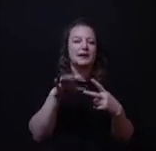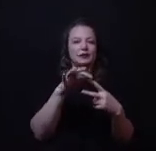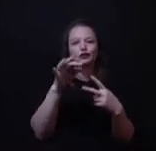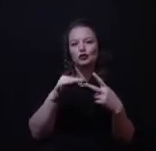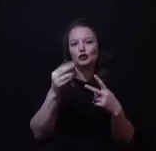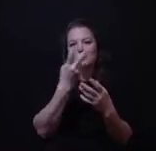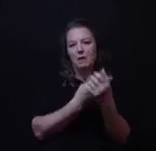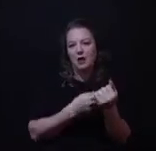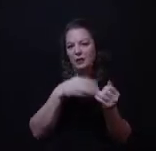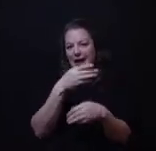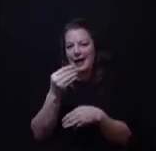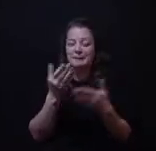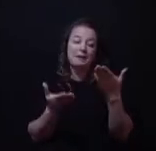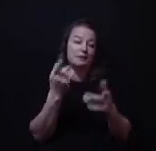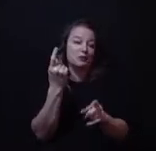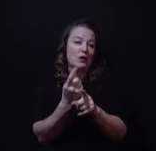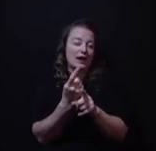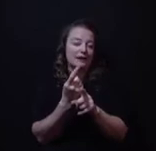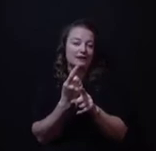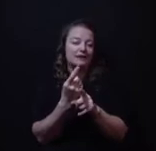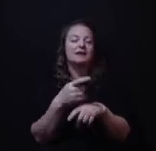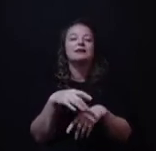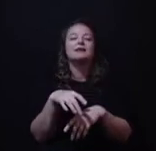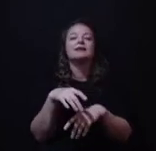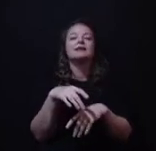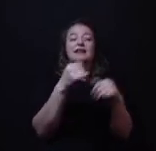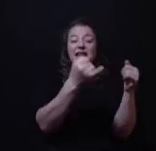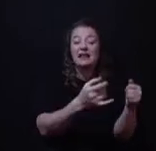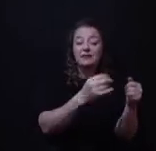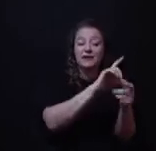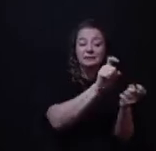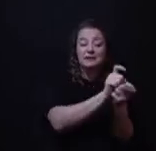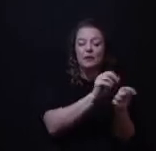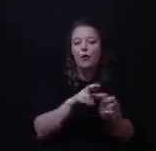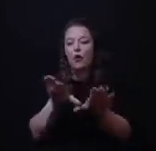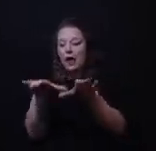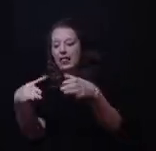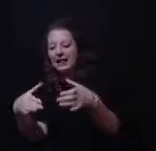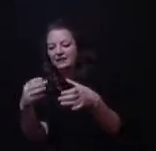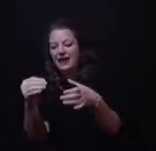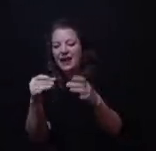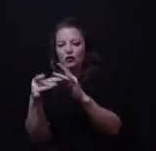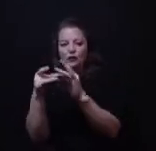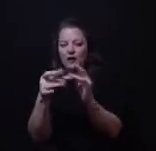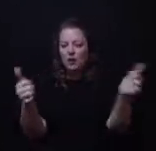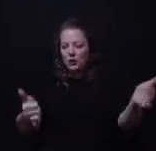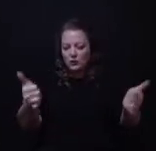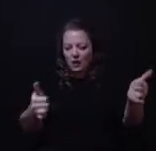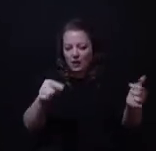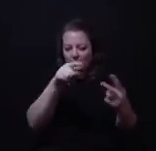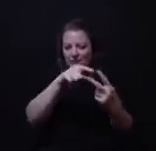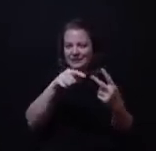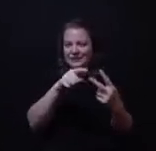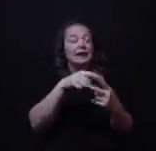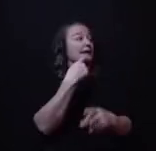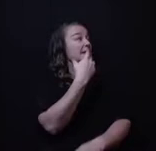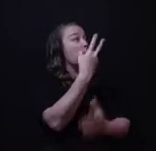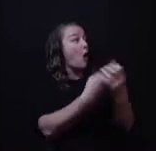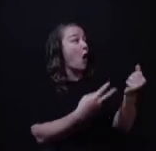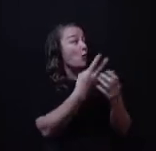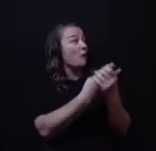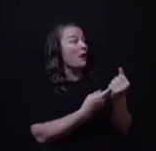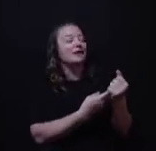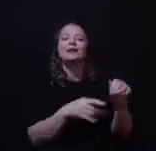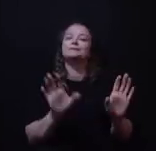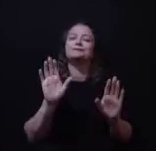be right. Was it individual and specific, or was it collective and unified? Which one was it? Oh, y'all are